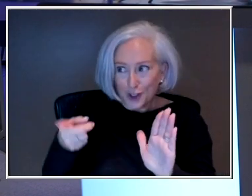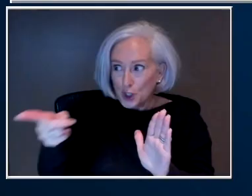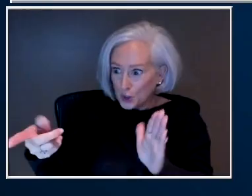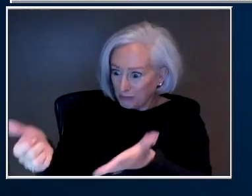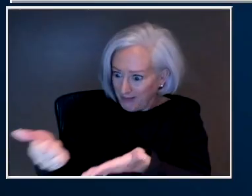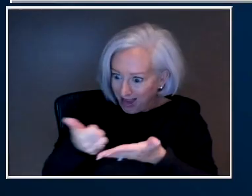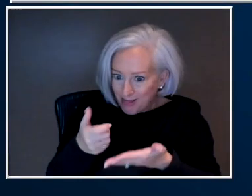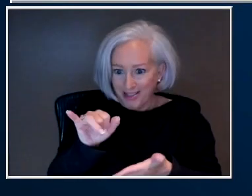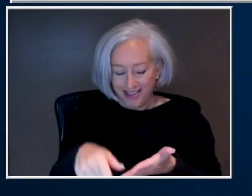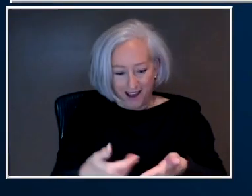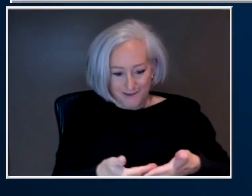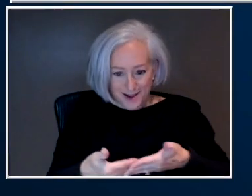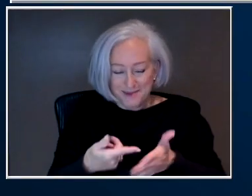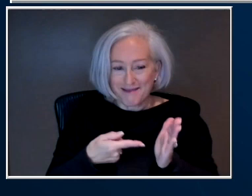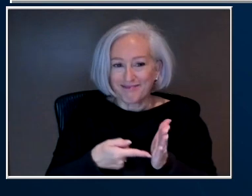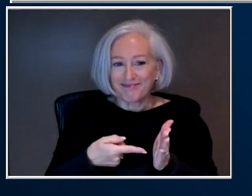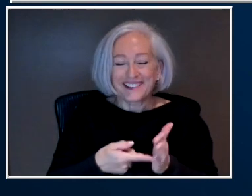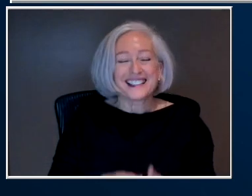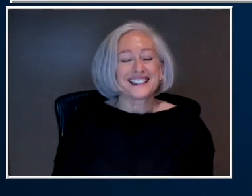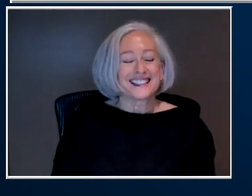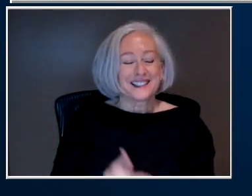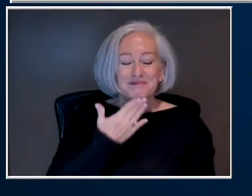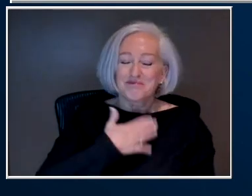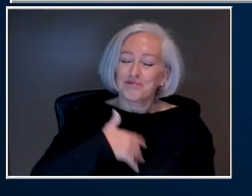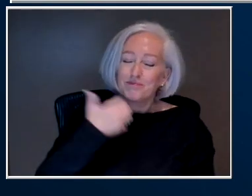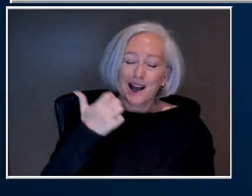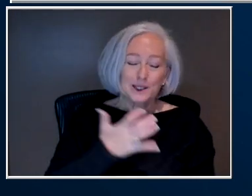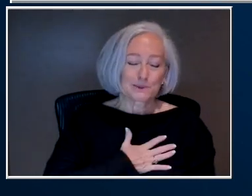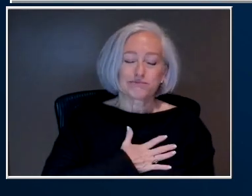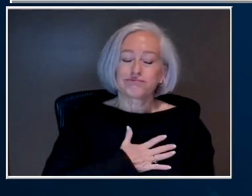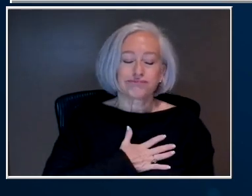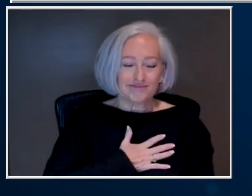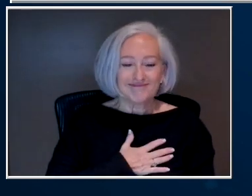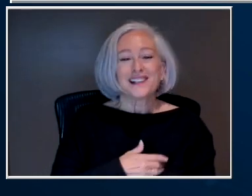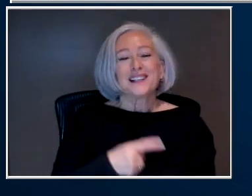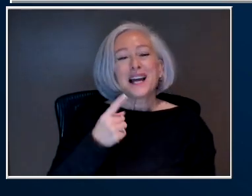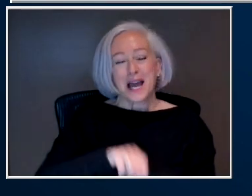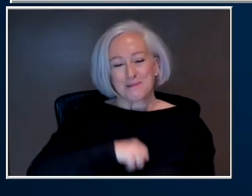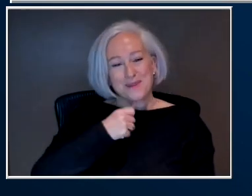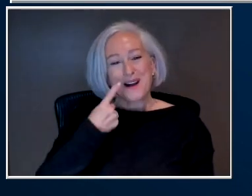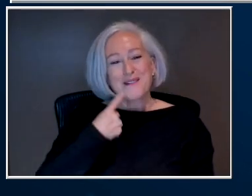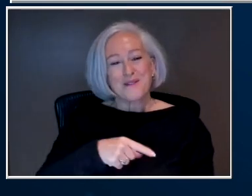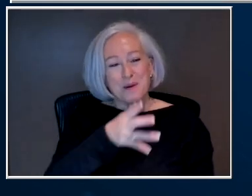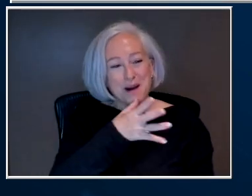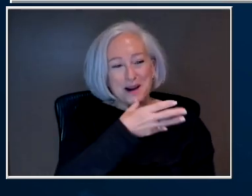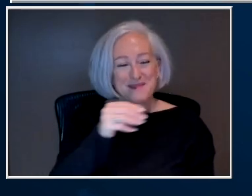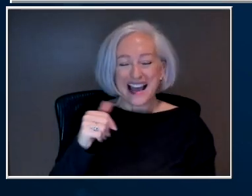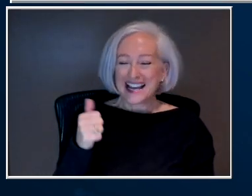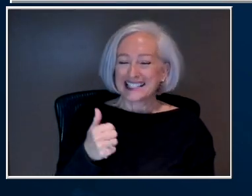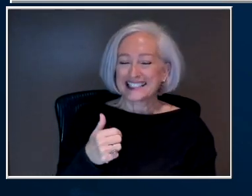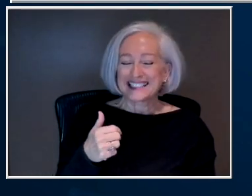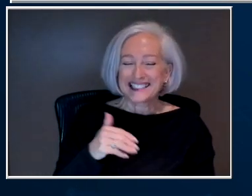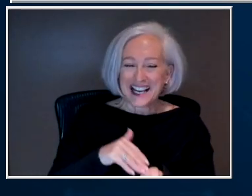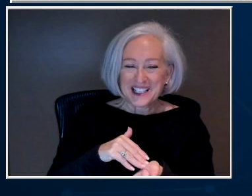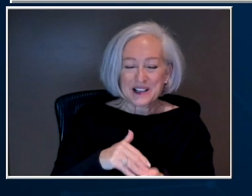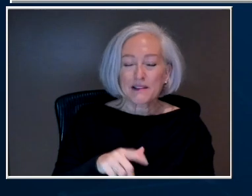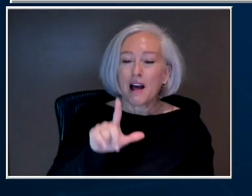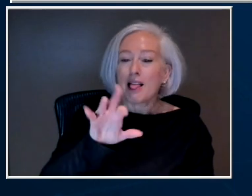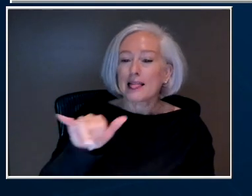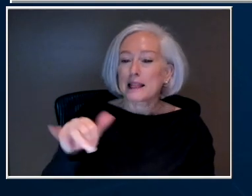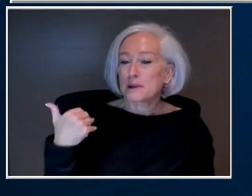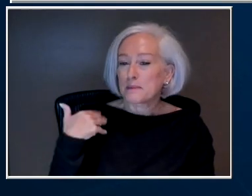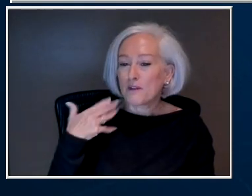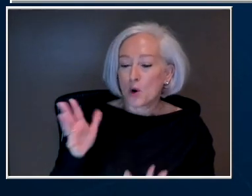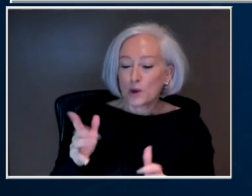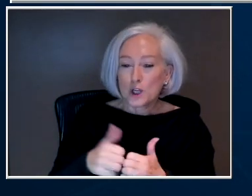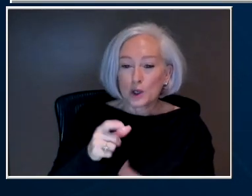yes, the best thing. It's like, yeah, it's a big proud moment for mom and for doctor. Libby, when we spoke to you before, you said that a cancer